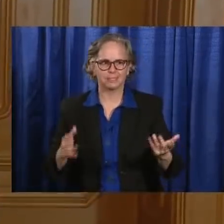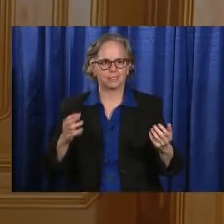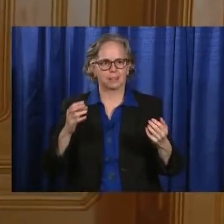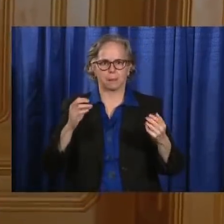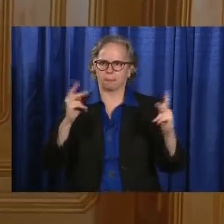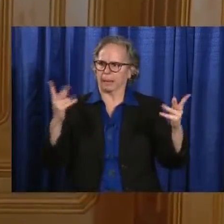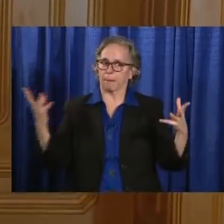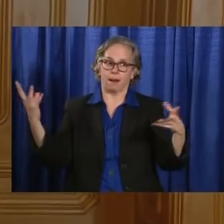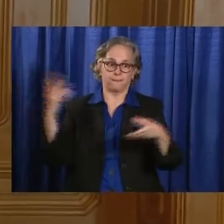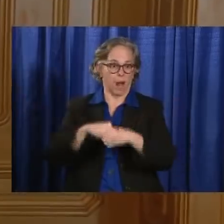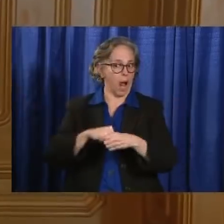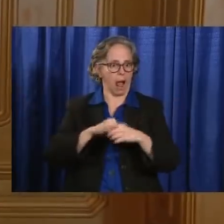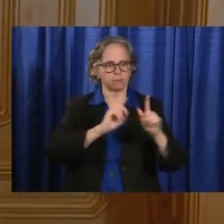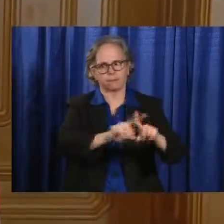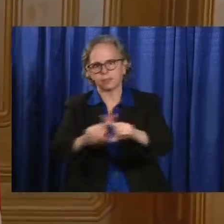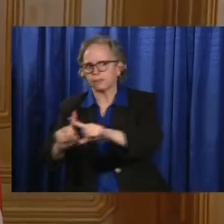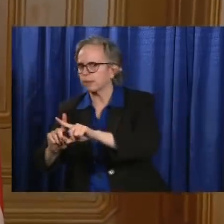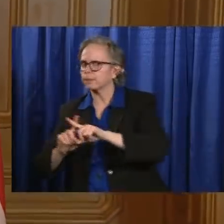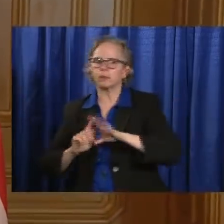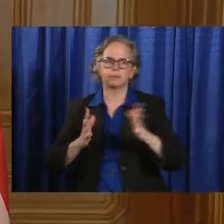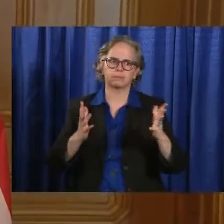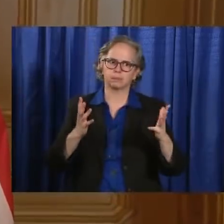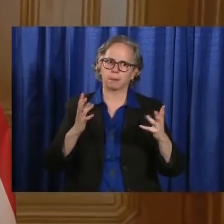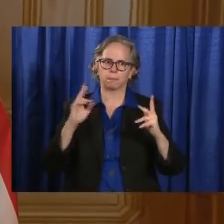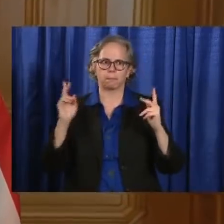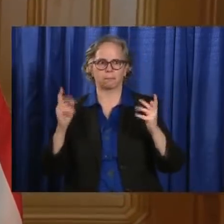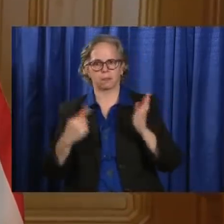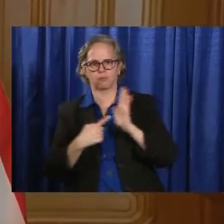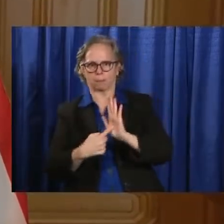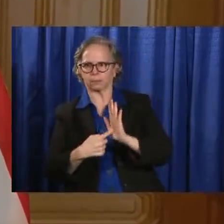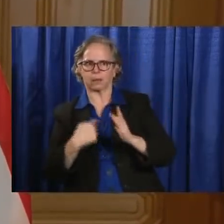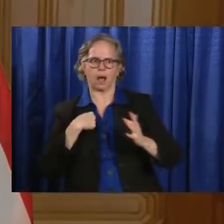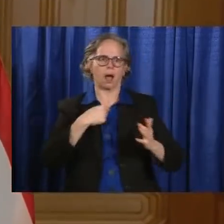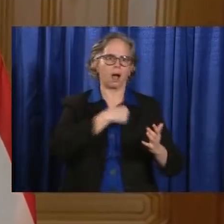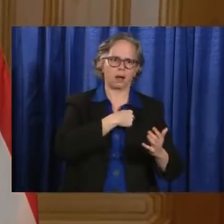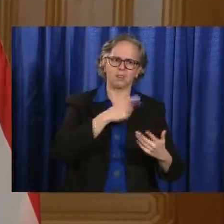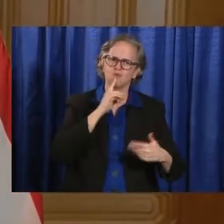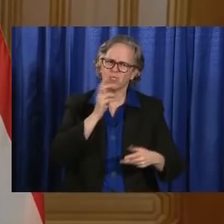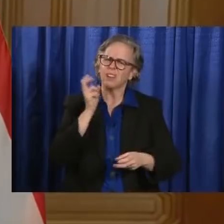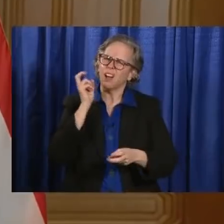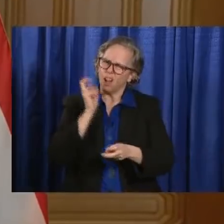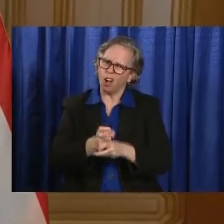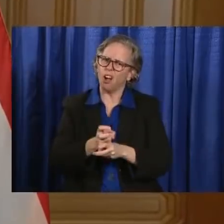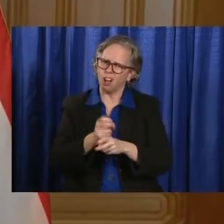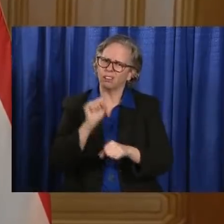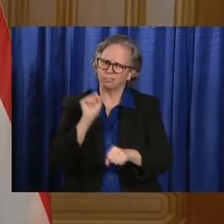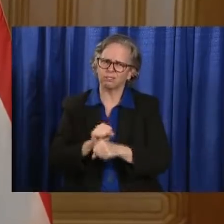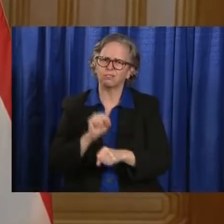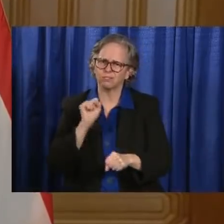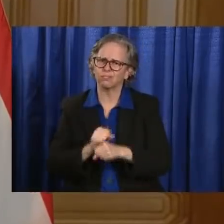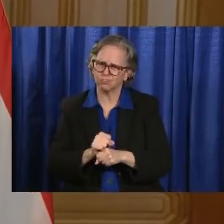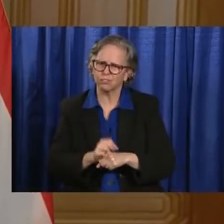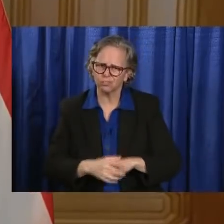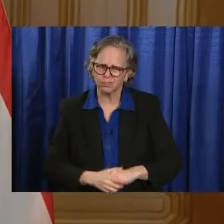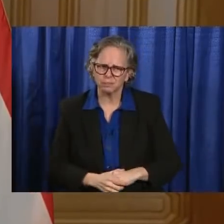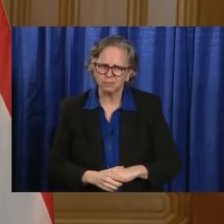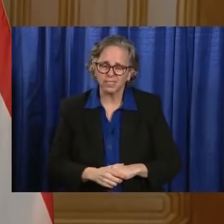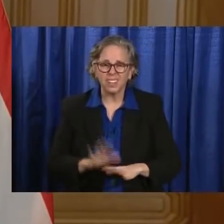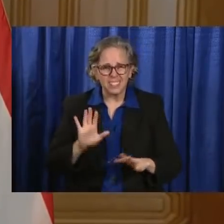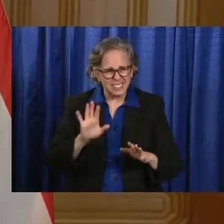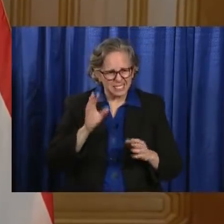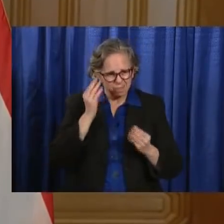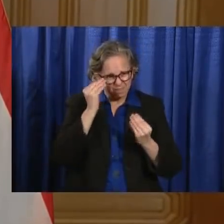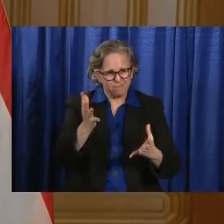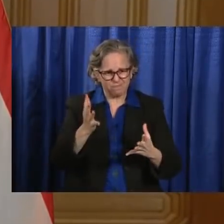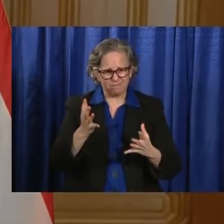and who represent us and do some very, very tough work. I want to, first of all, start off with kind of a